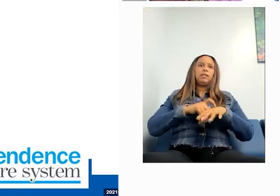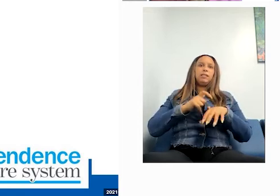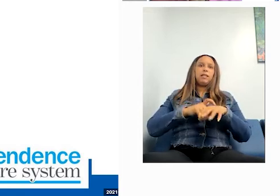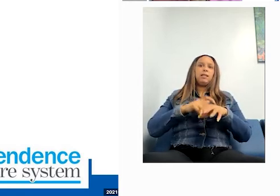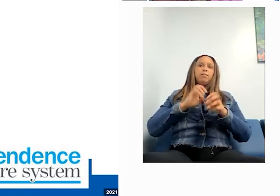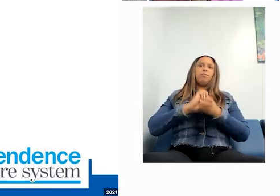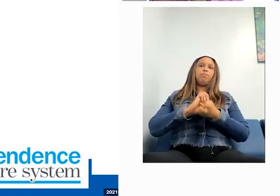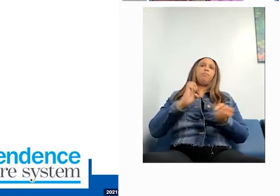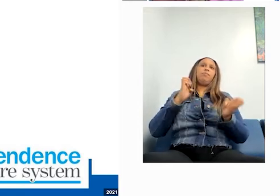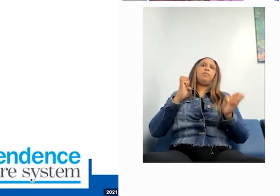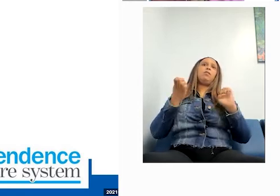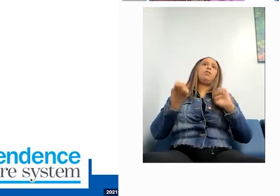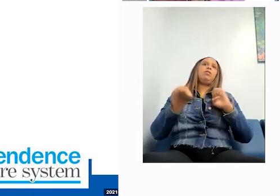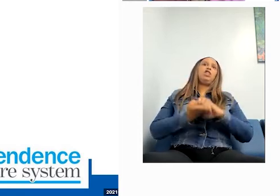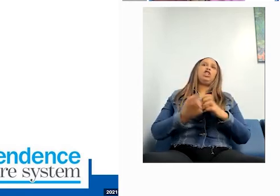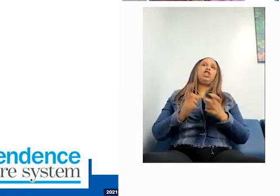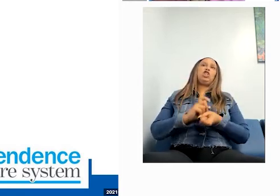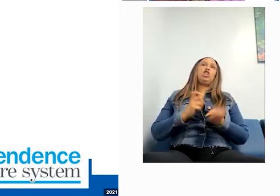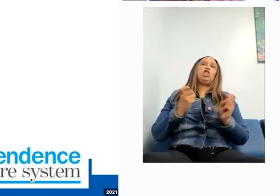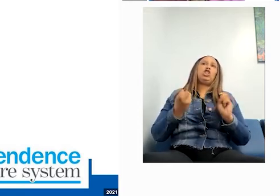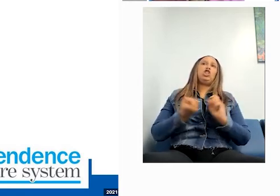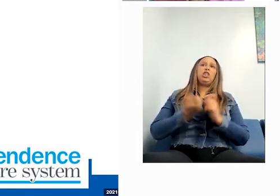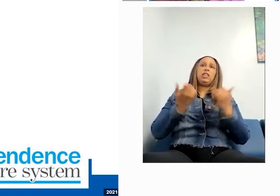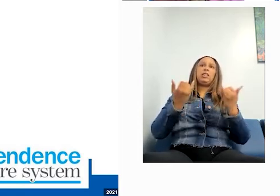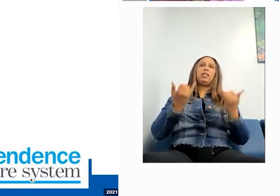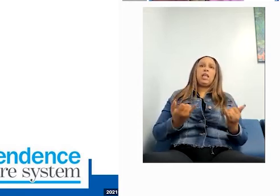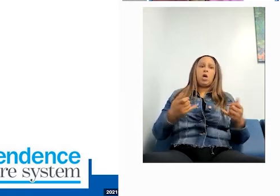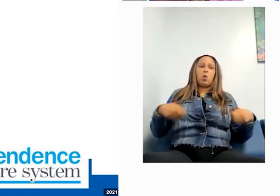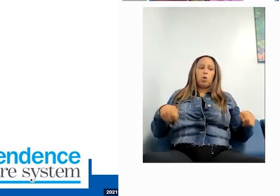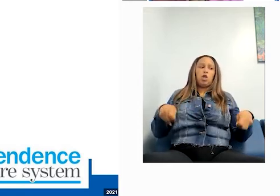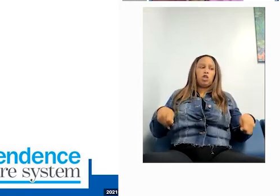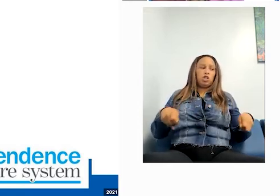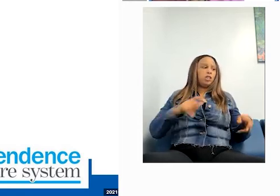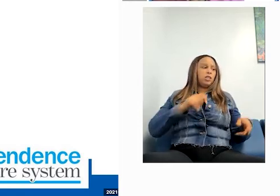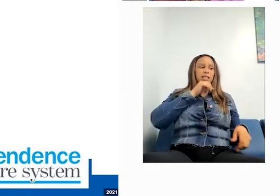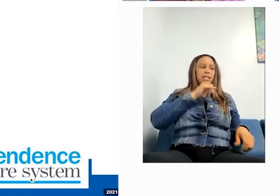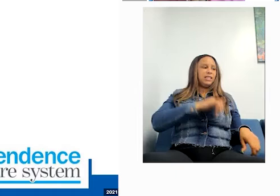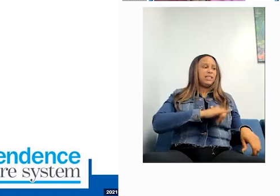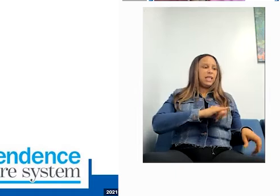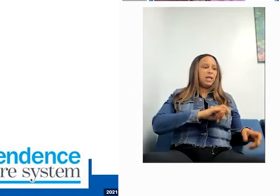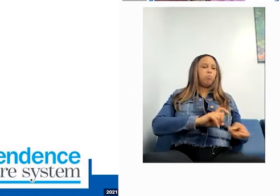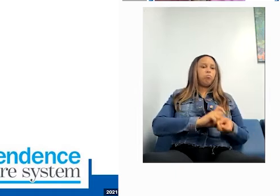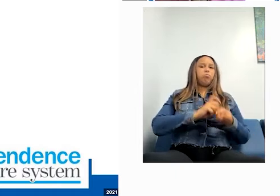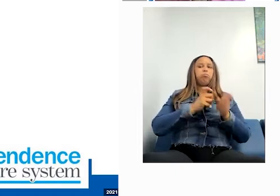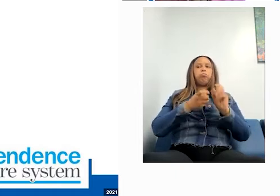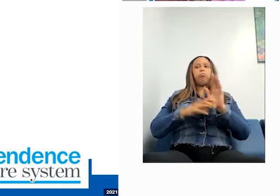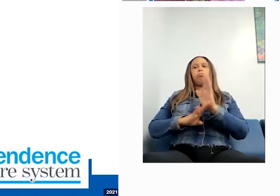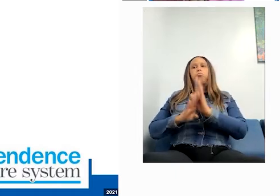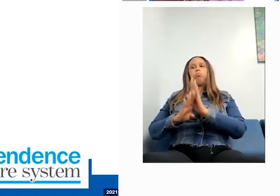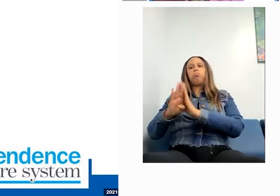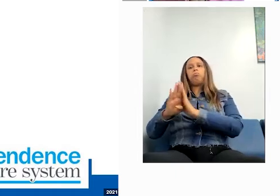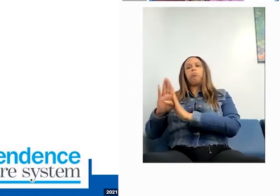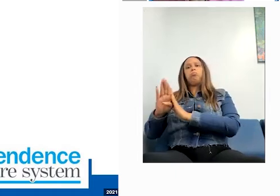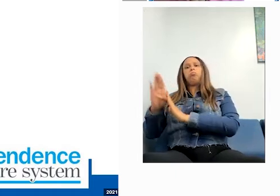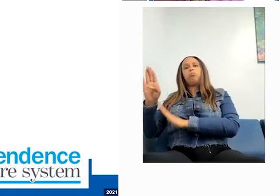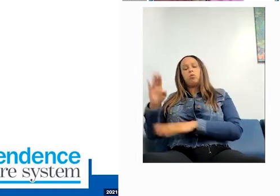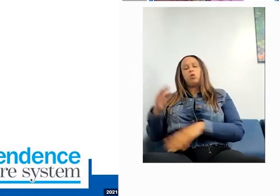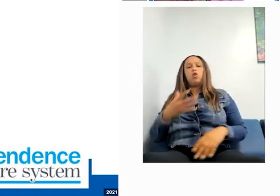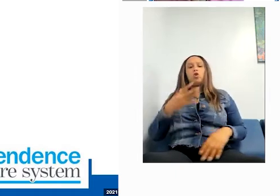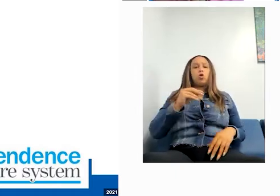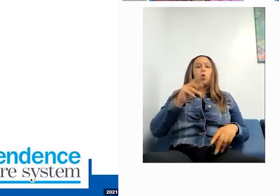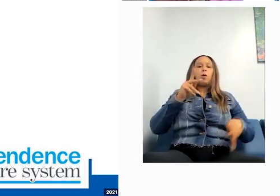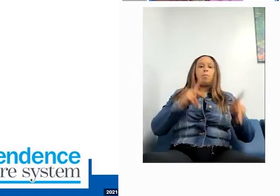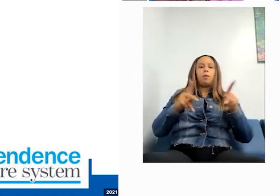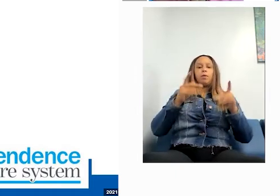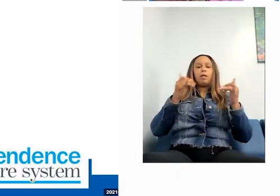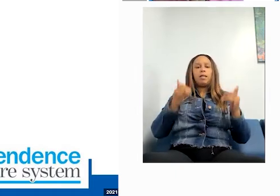world, where we want to conserve to preserve. So the good news is folks are living a